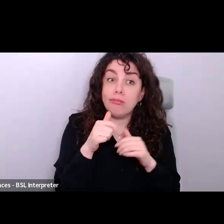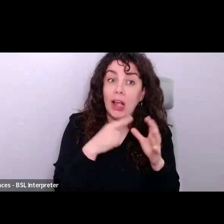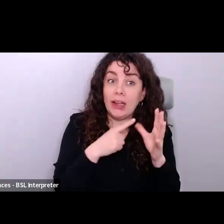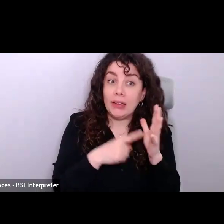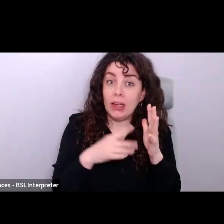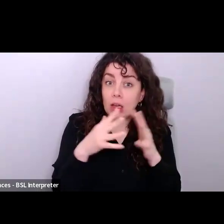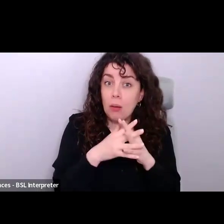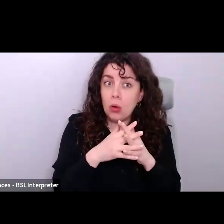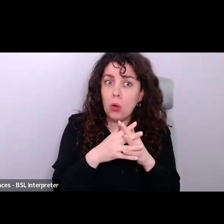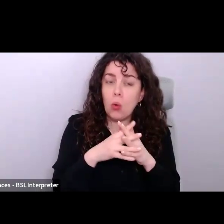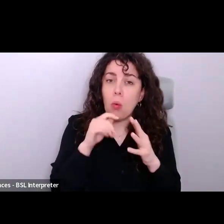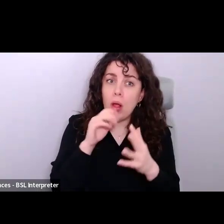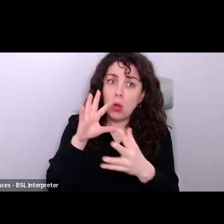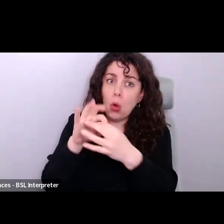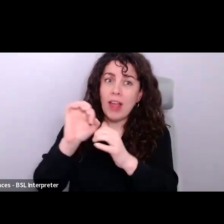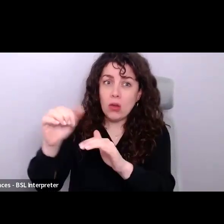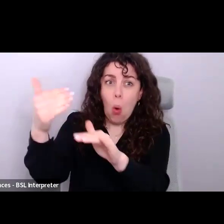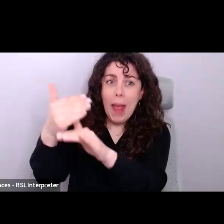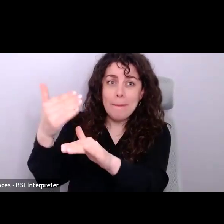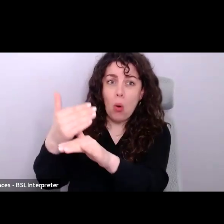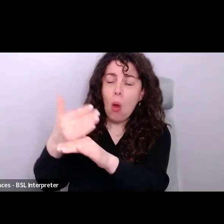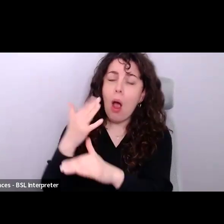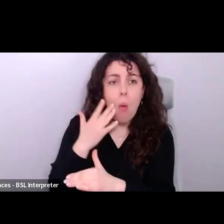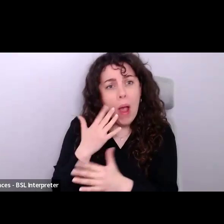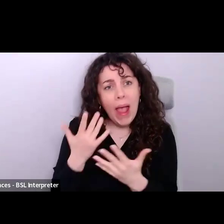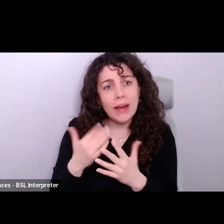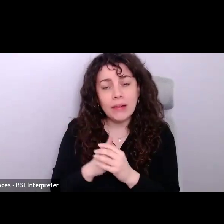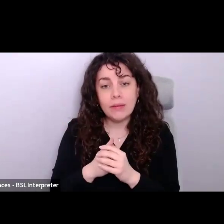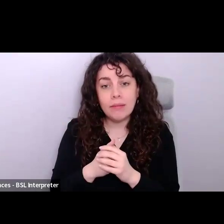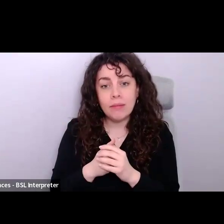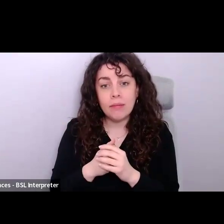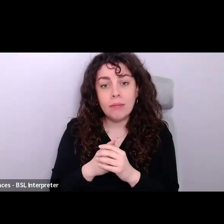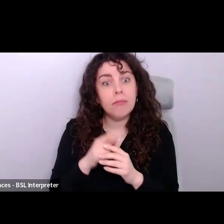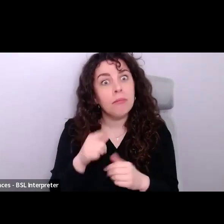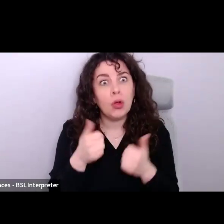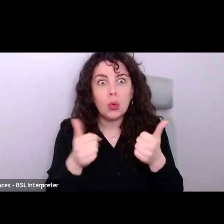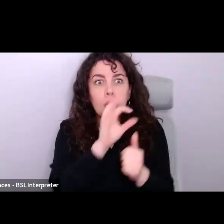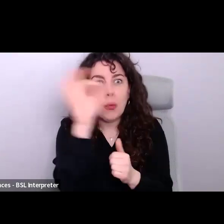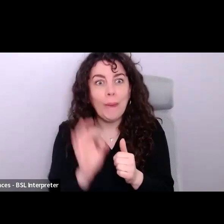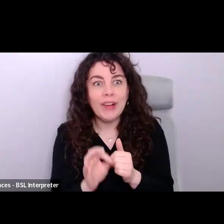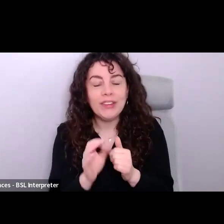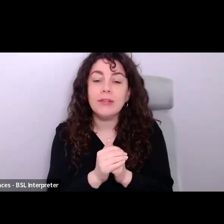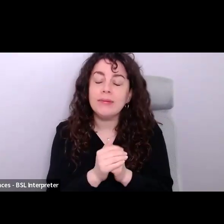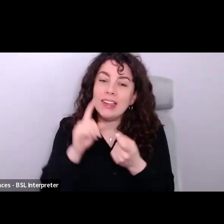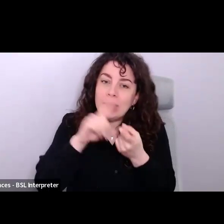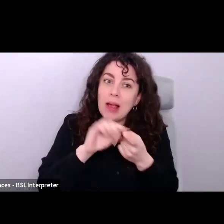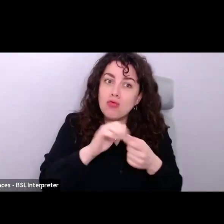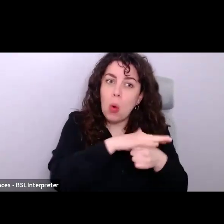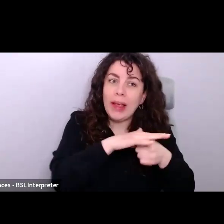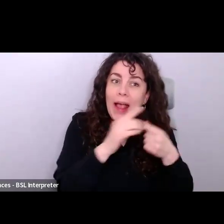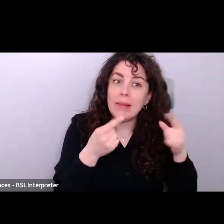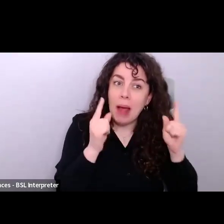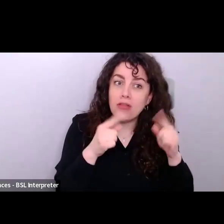will contact your employer? Oh, that's a great question. That varies depending on the case manager. When